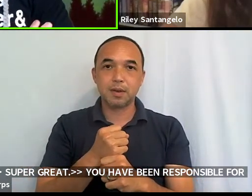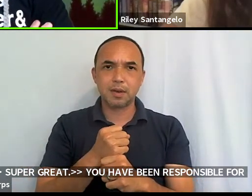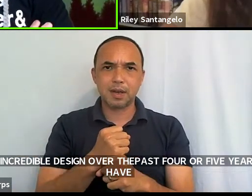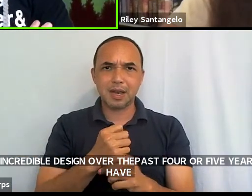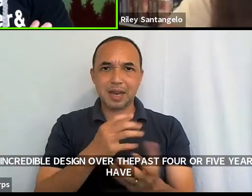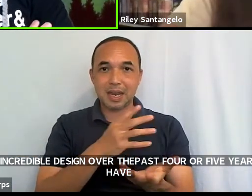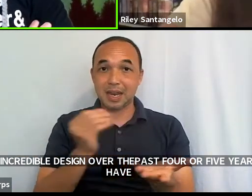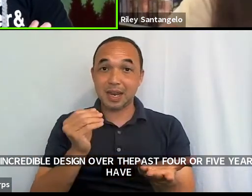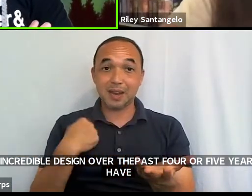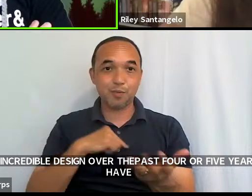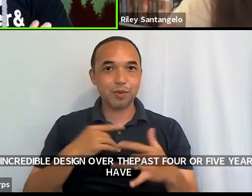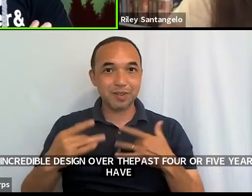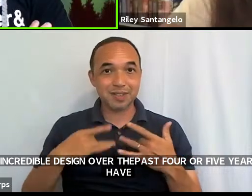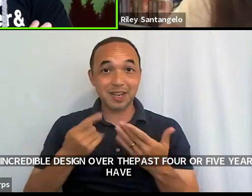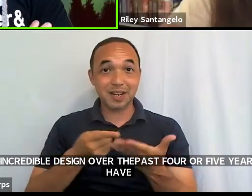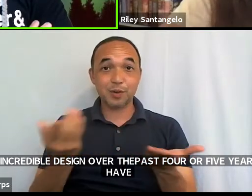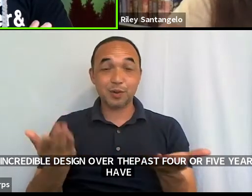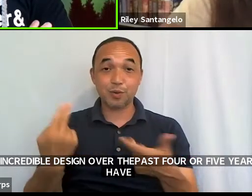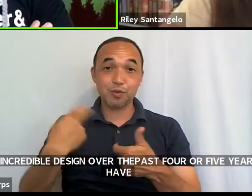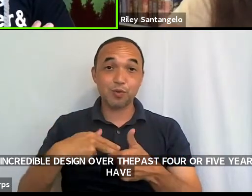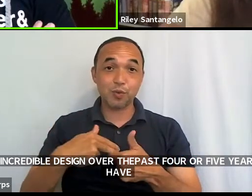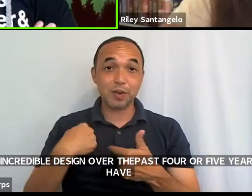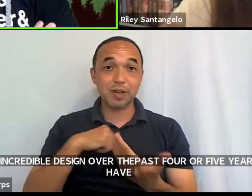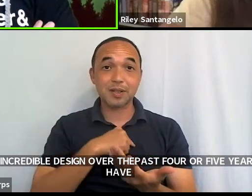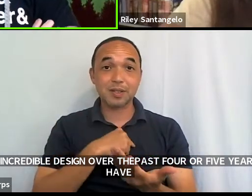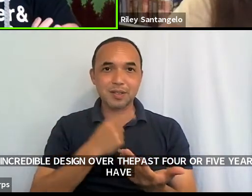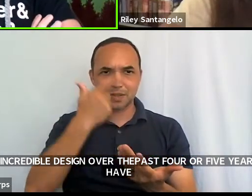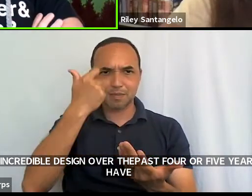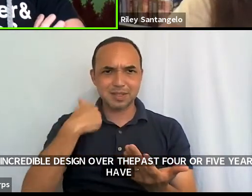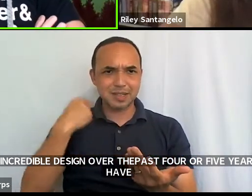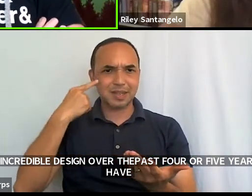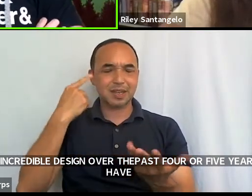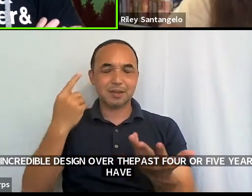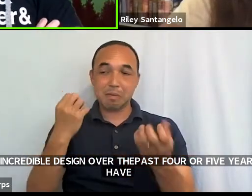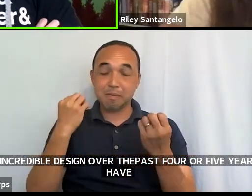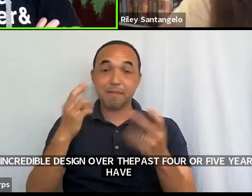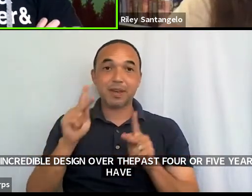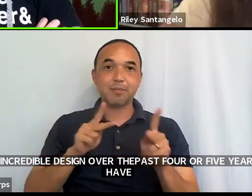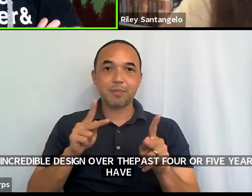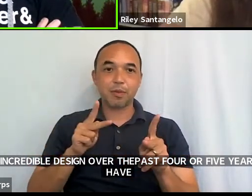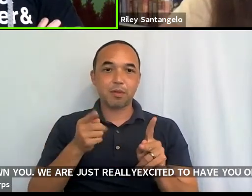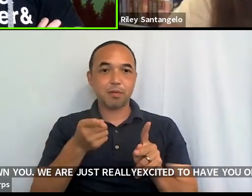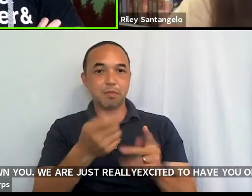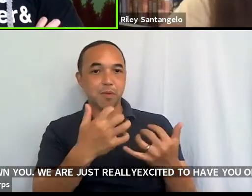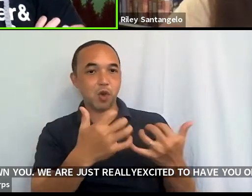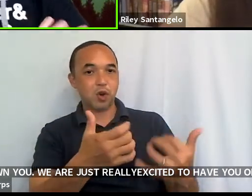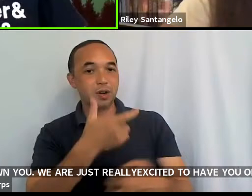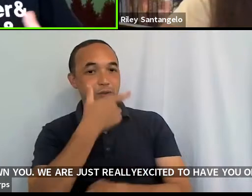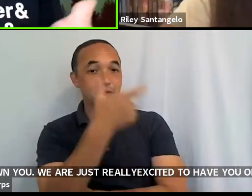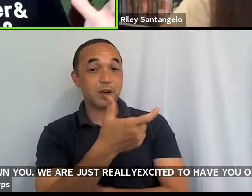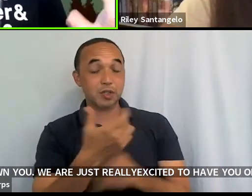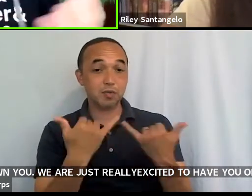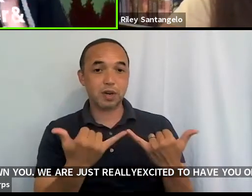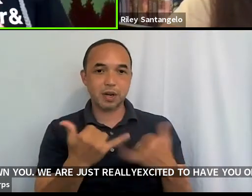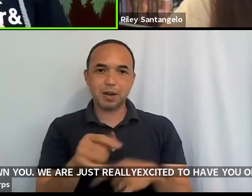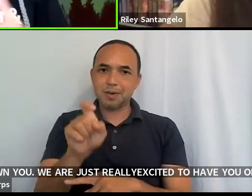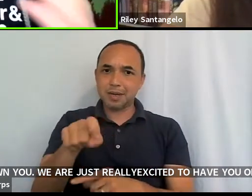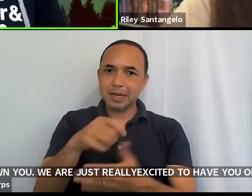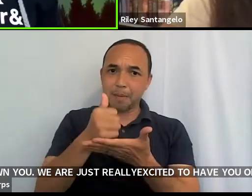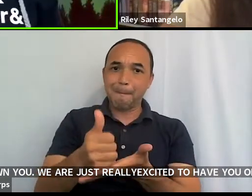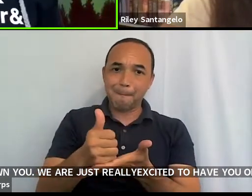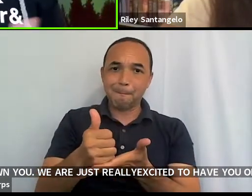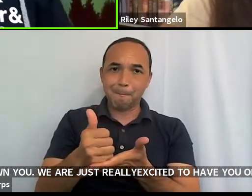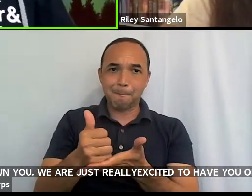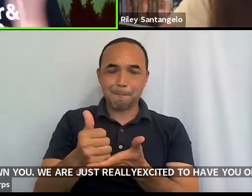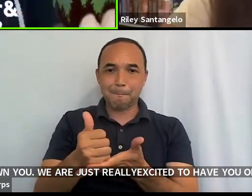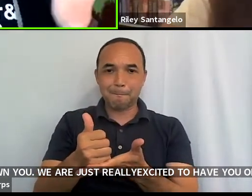just really excited to have you on because I think a lot of people in the audience are in need of tutorials. They want to always up